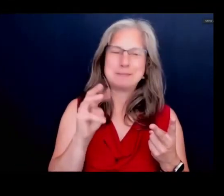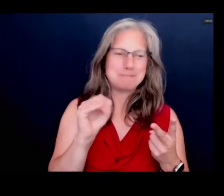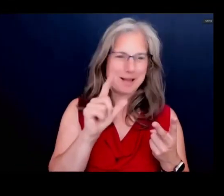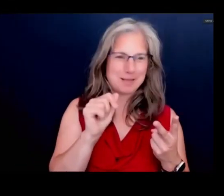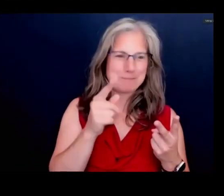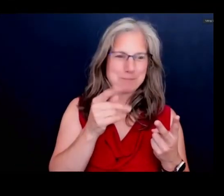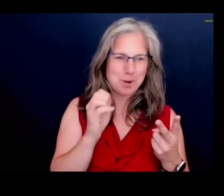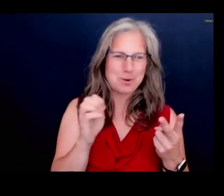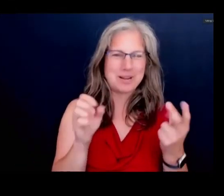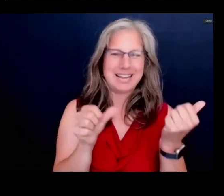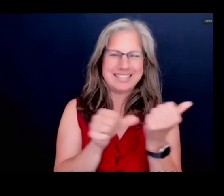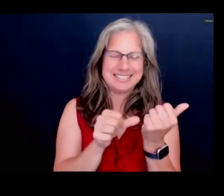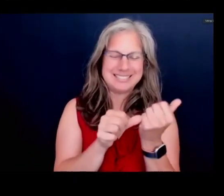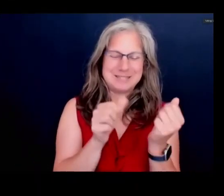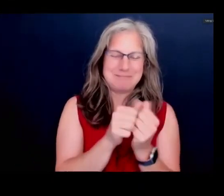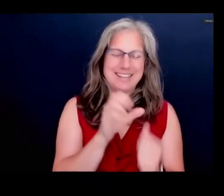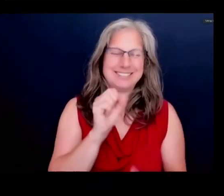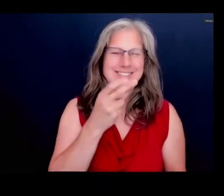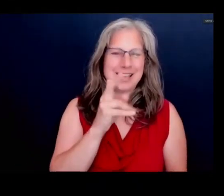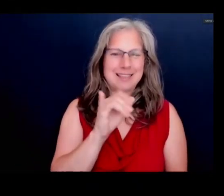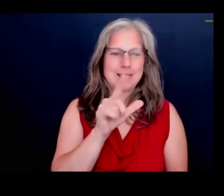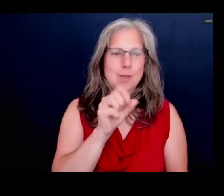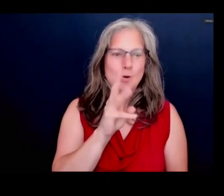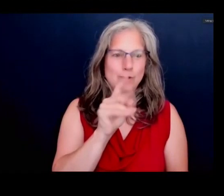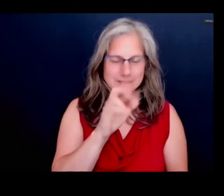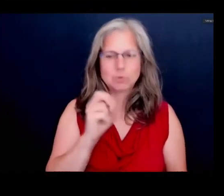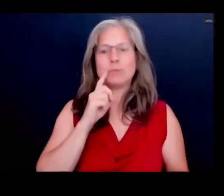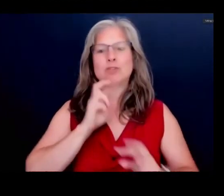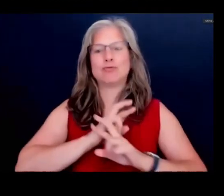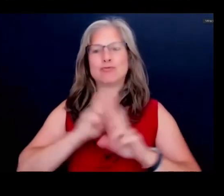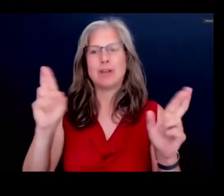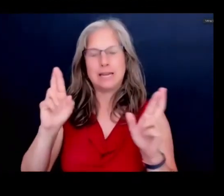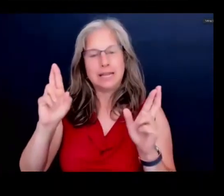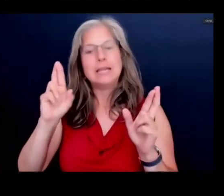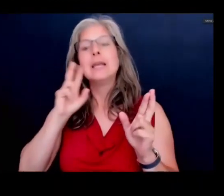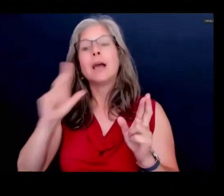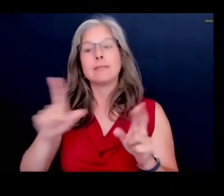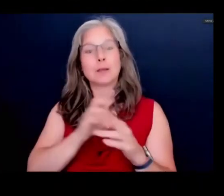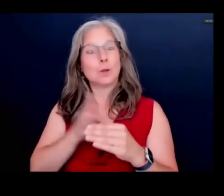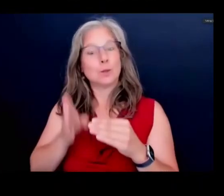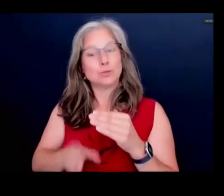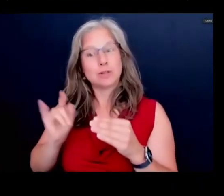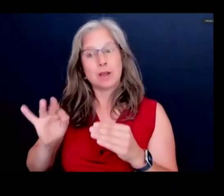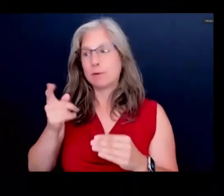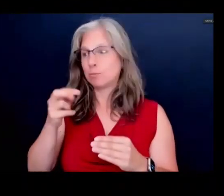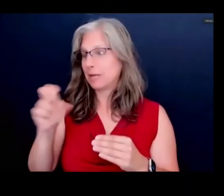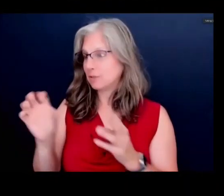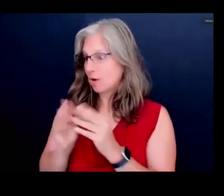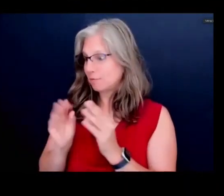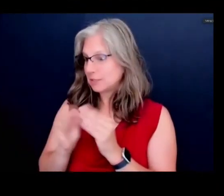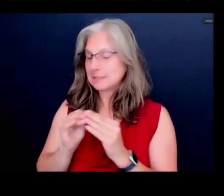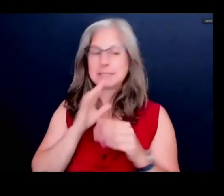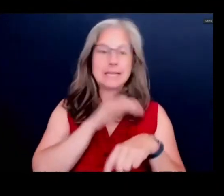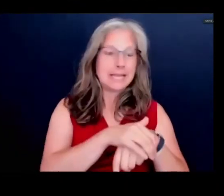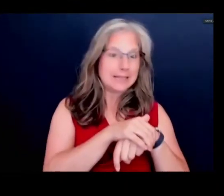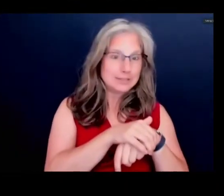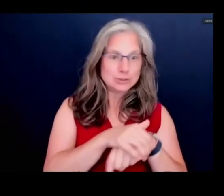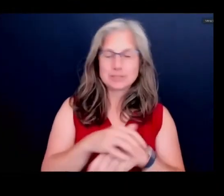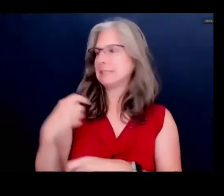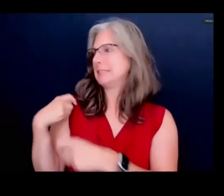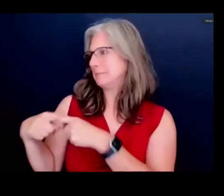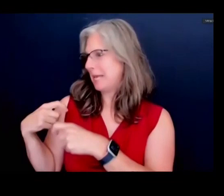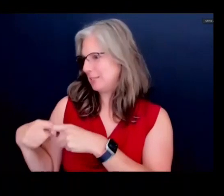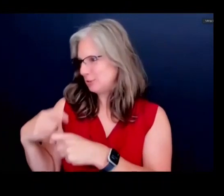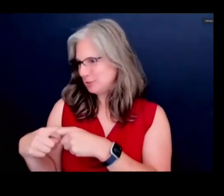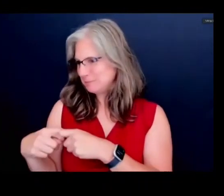by Shelley Lawrence. Videos of the press conference will be available shortly after the conclusion of the press conference in English and